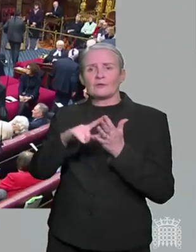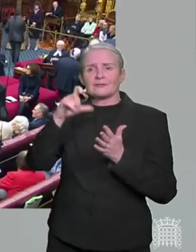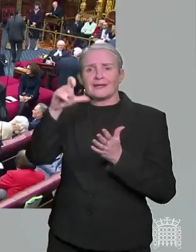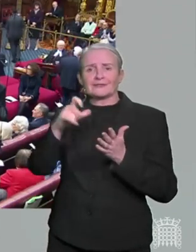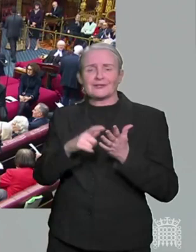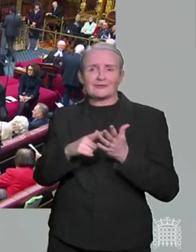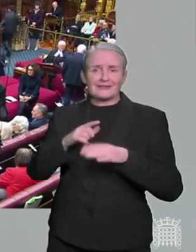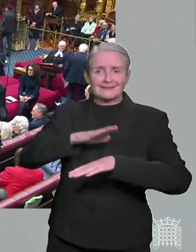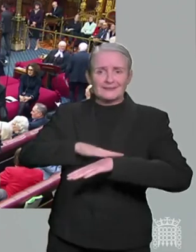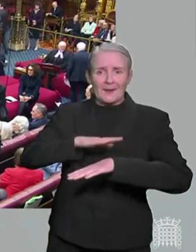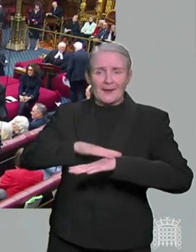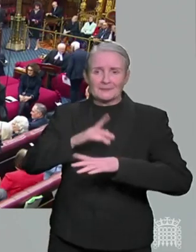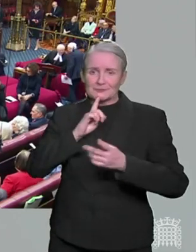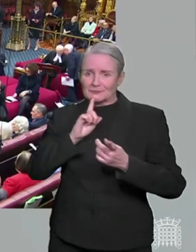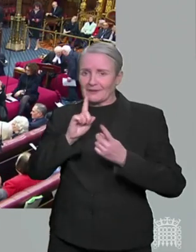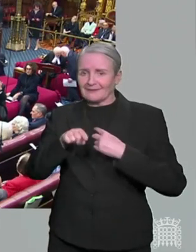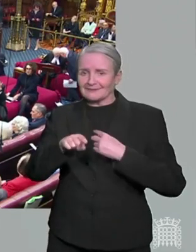move.